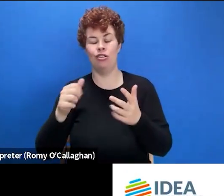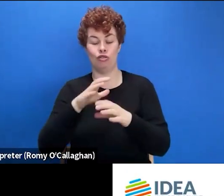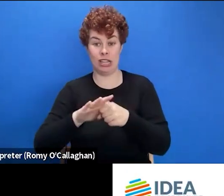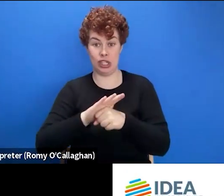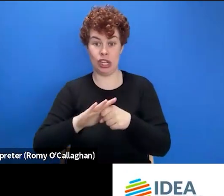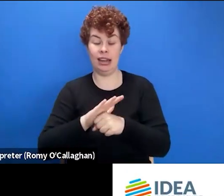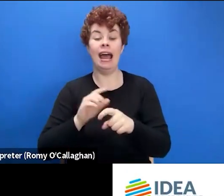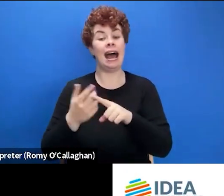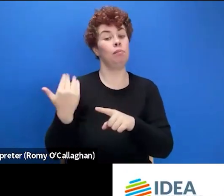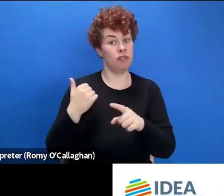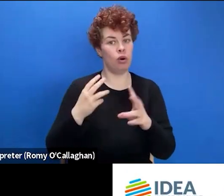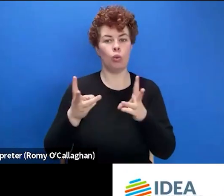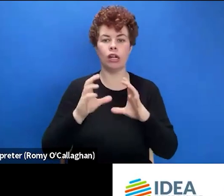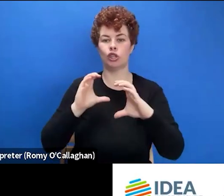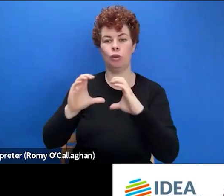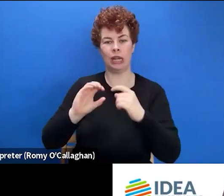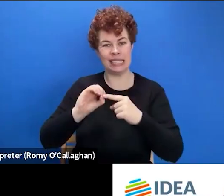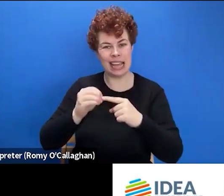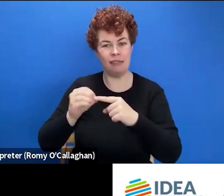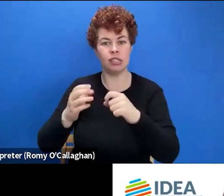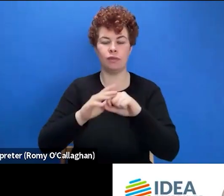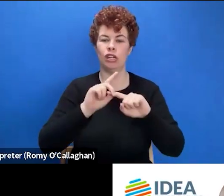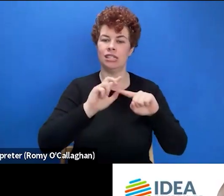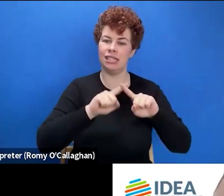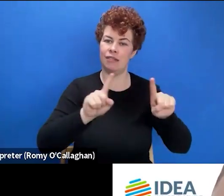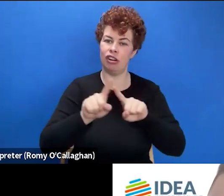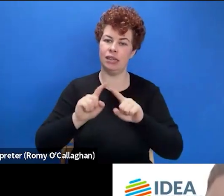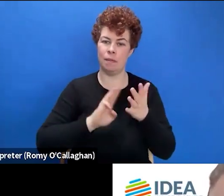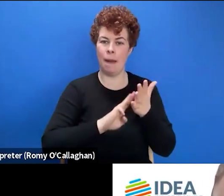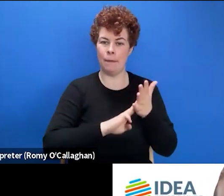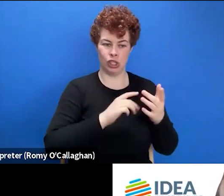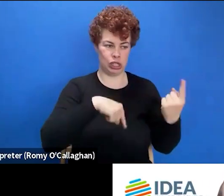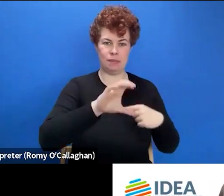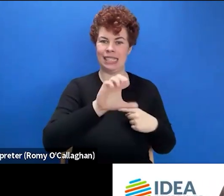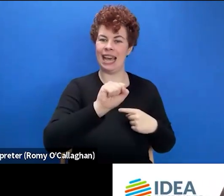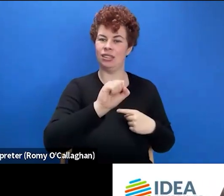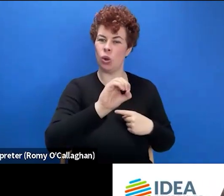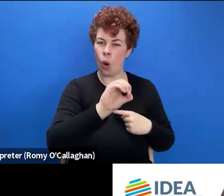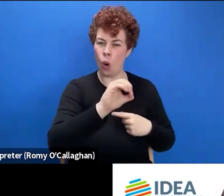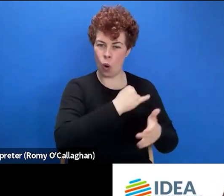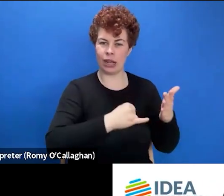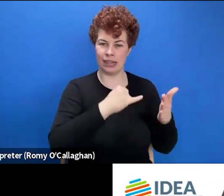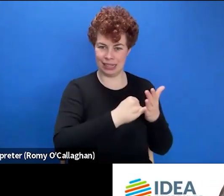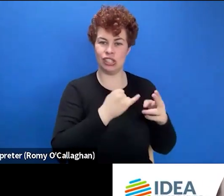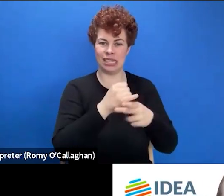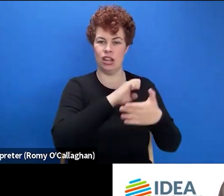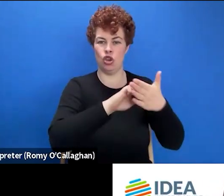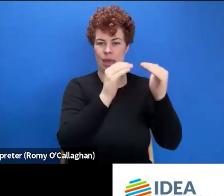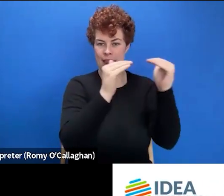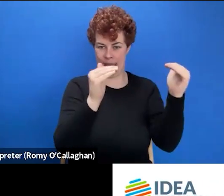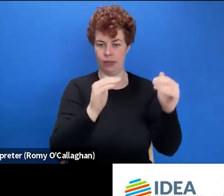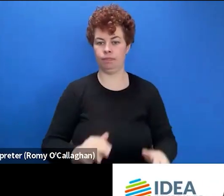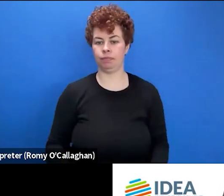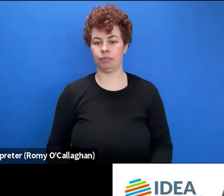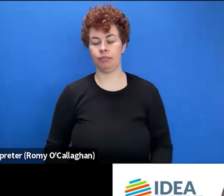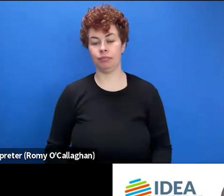supported communications efforts as part of the team of different membership-based civil society organizations at the European level.